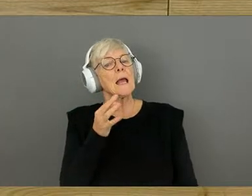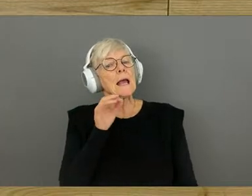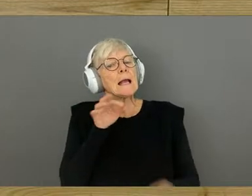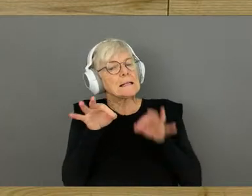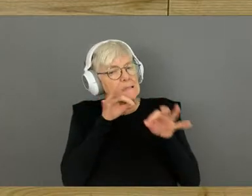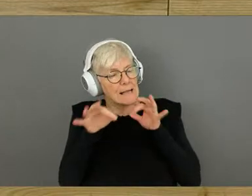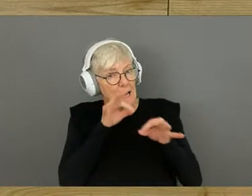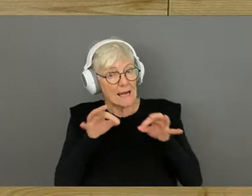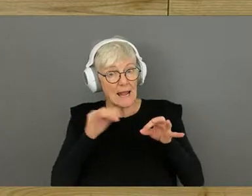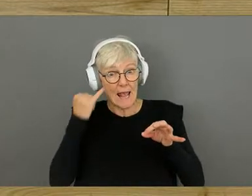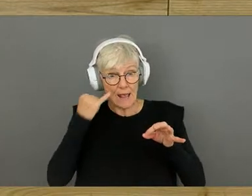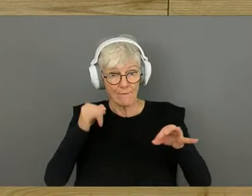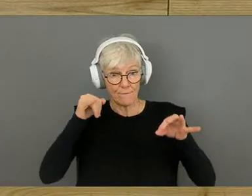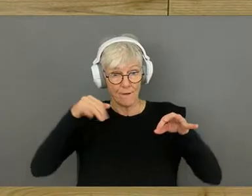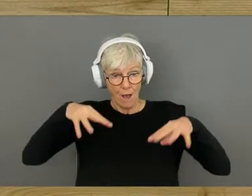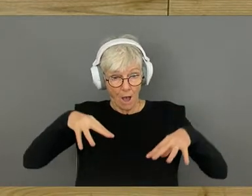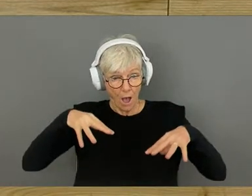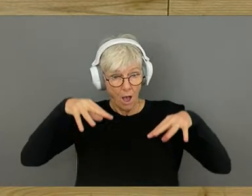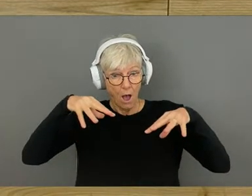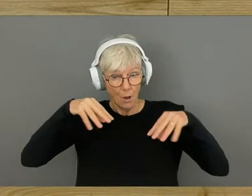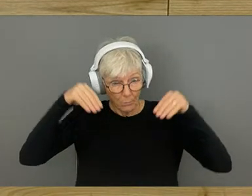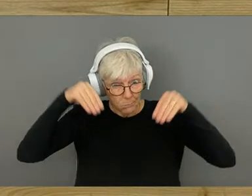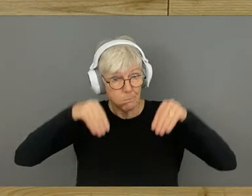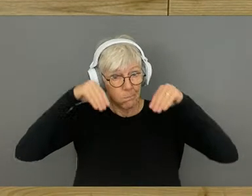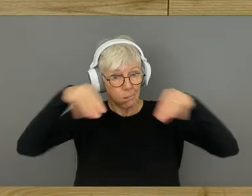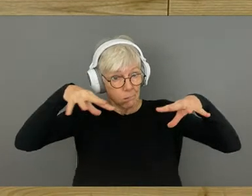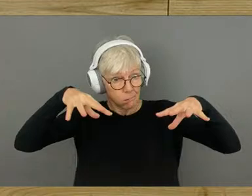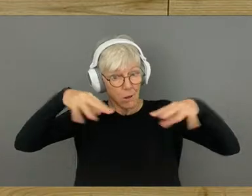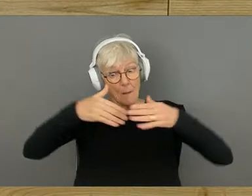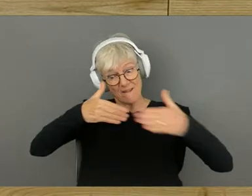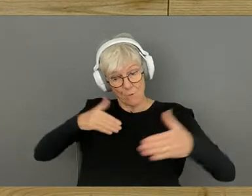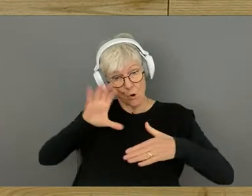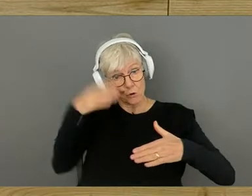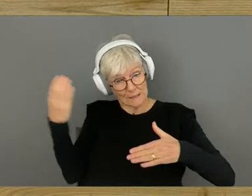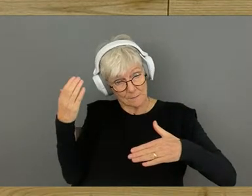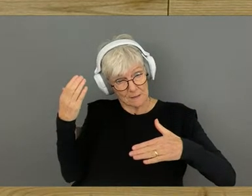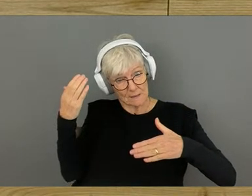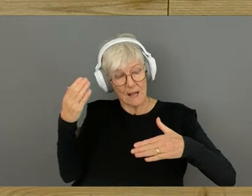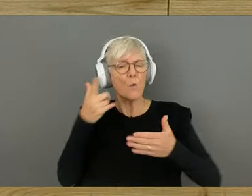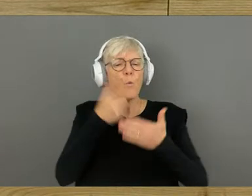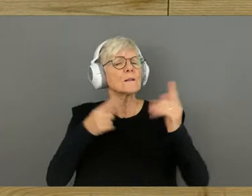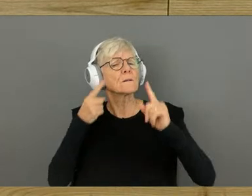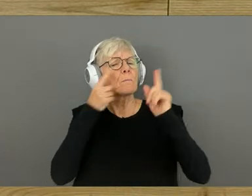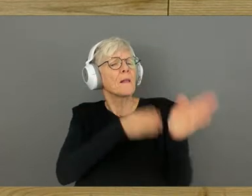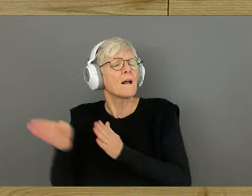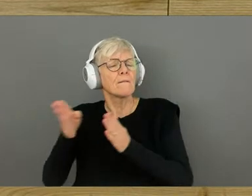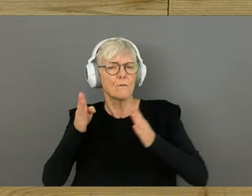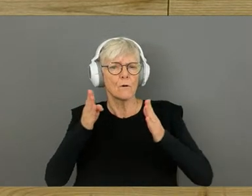and what are the working conditions for power line technicians in New Brunswick at the moment?